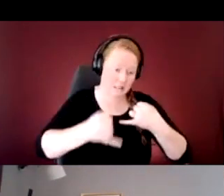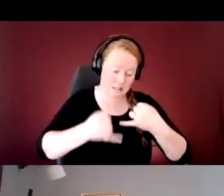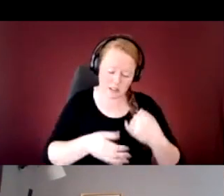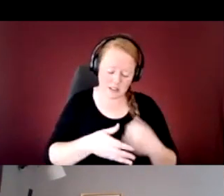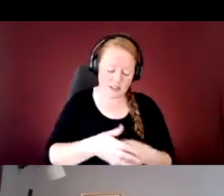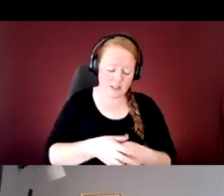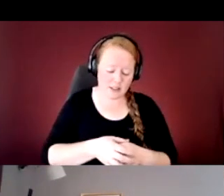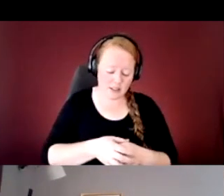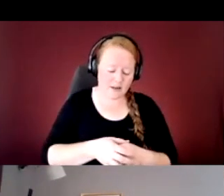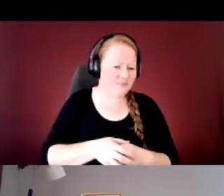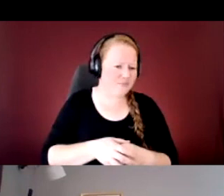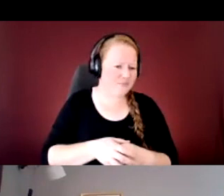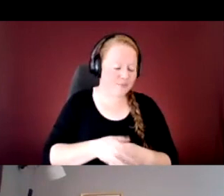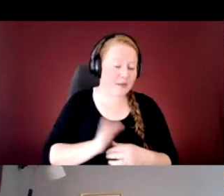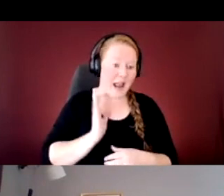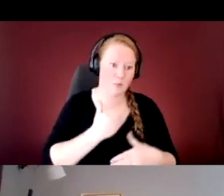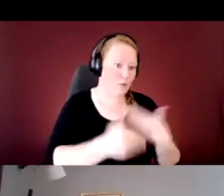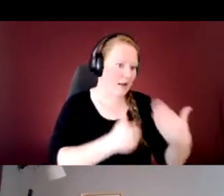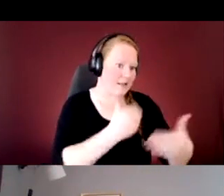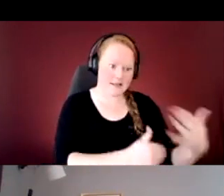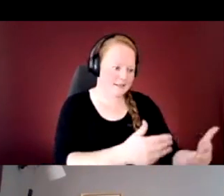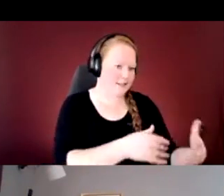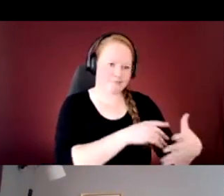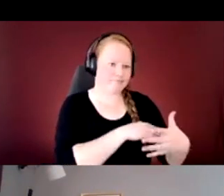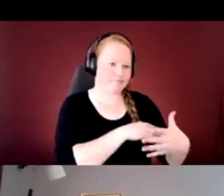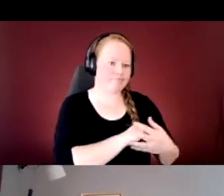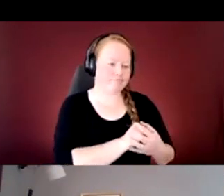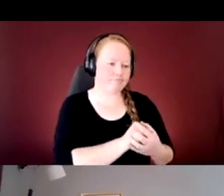gone through. The committees have worked